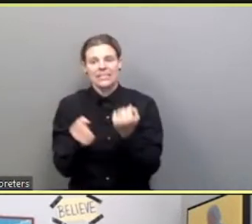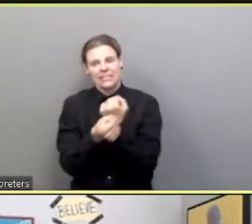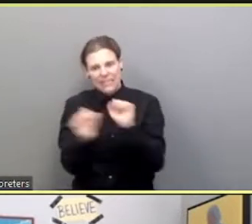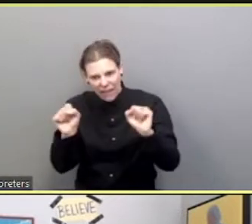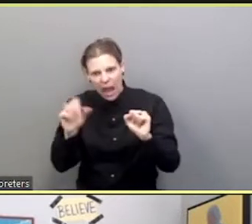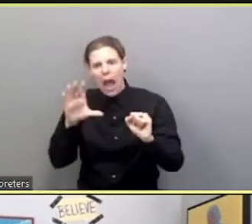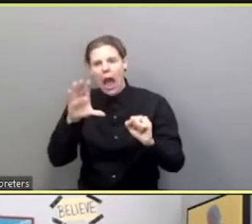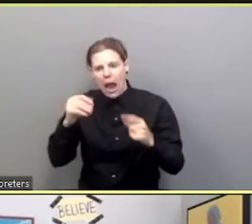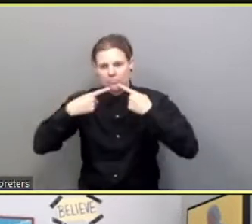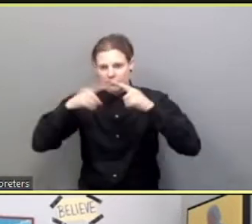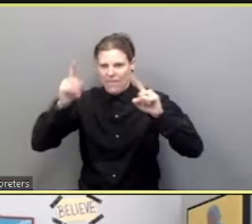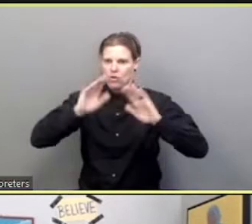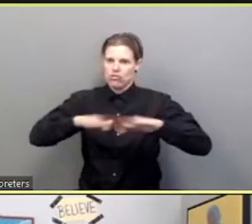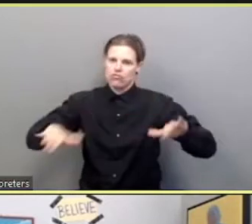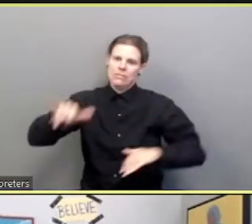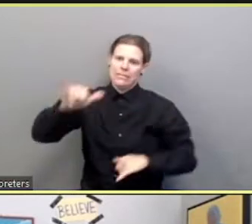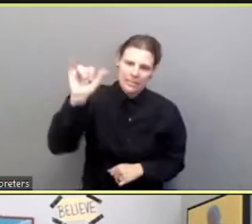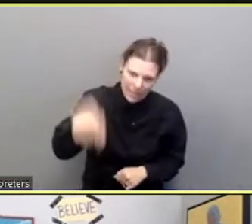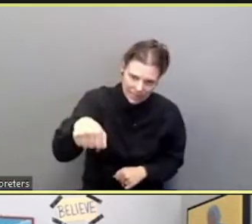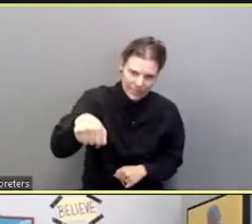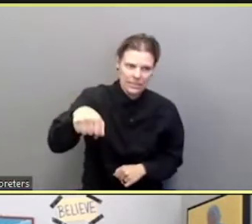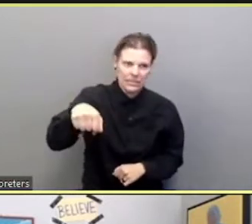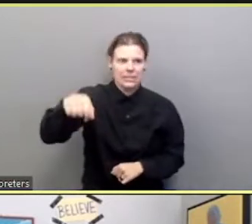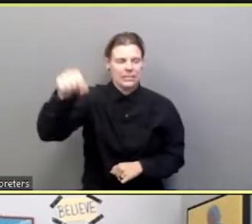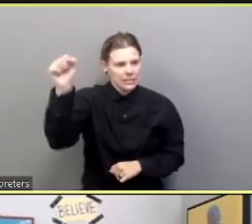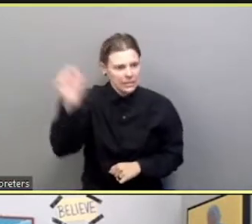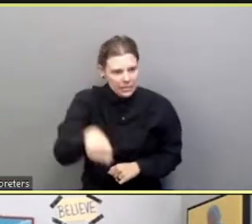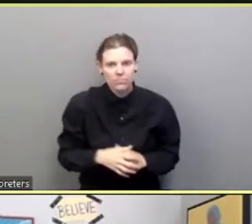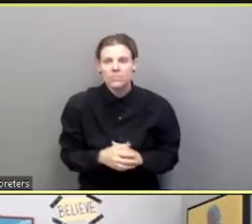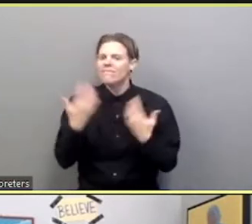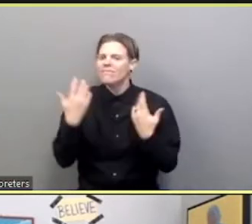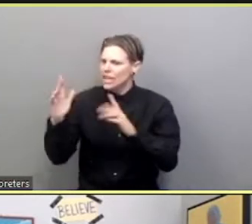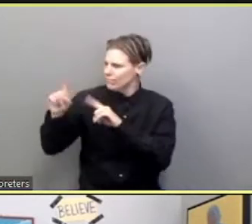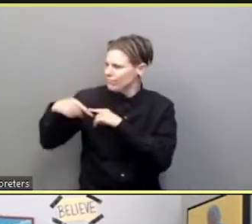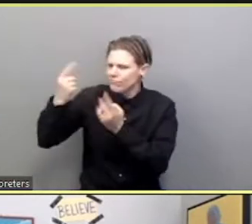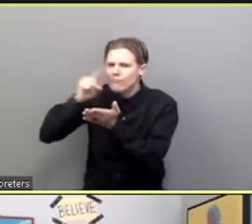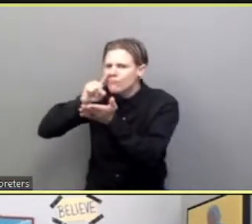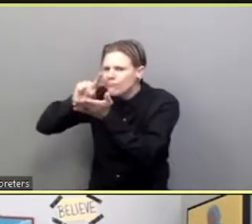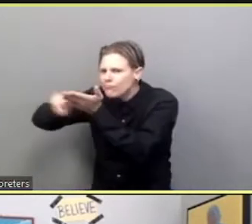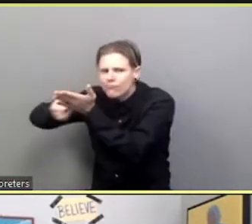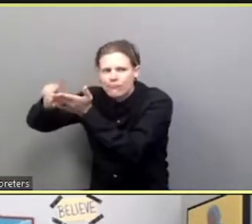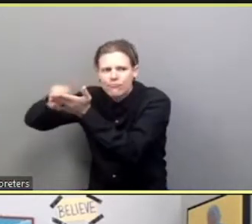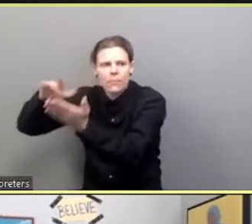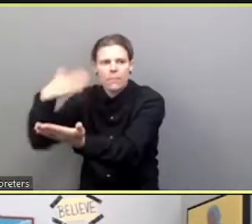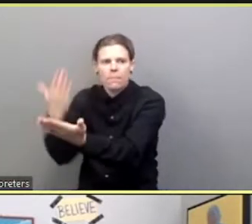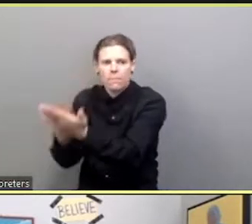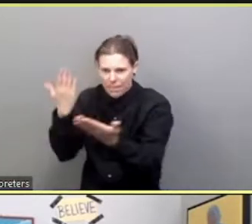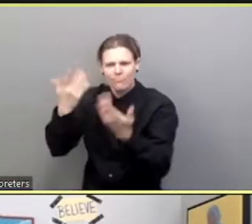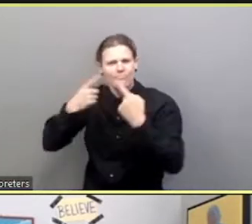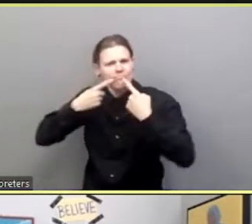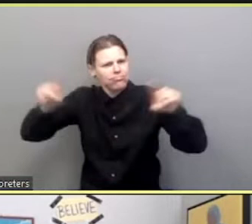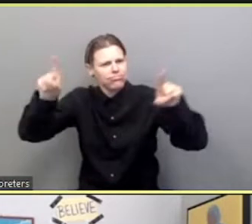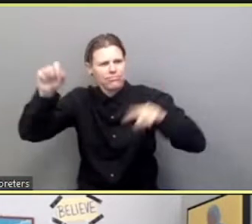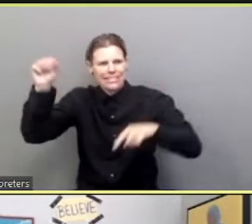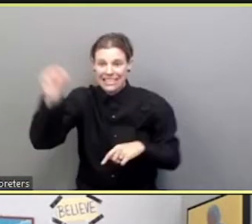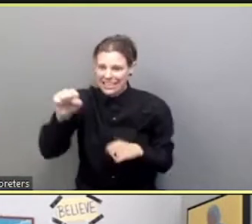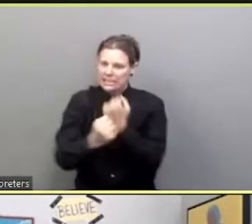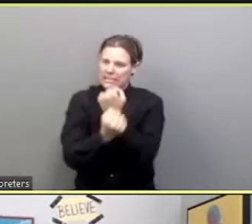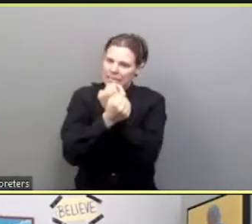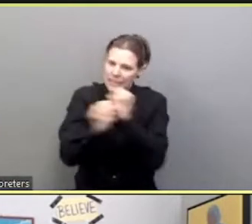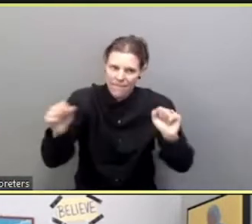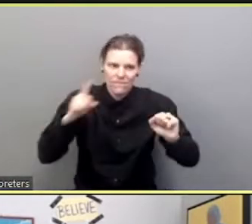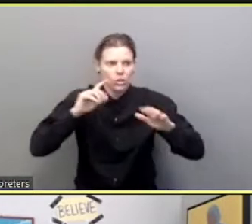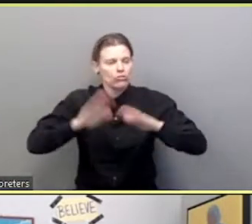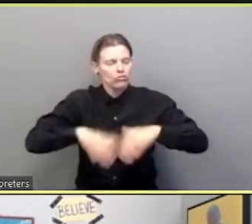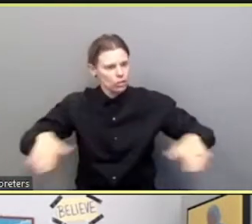was 91% effective and super safe for kids. It's 1/3 of the adult dose. And remember, it's 2 doses